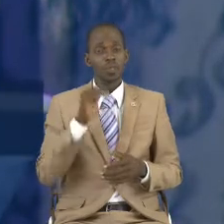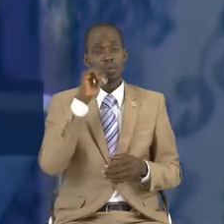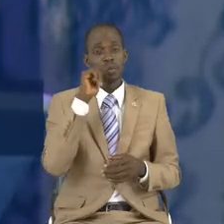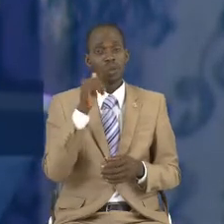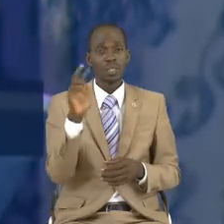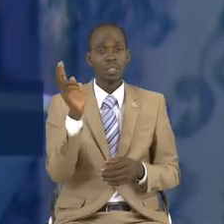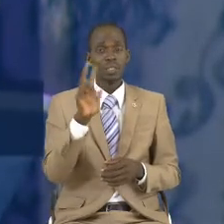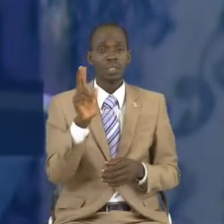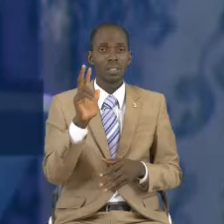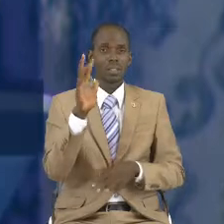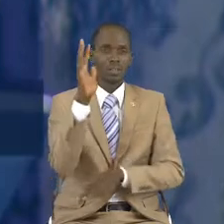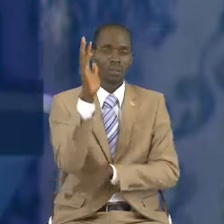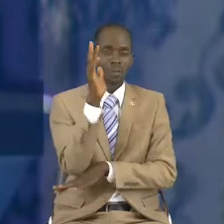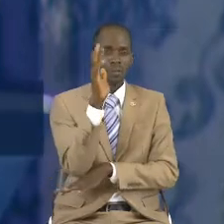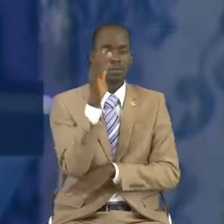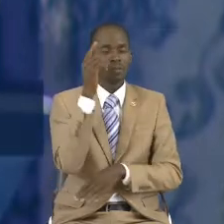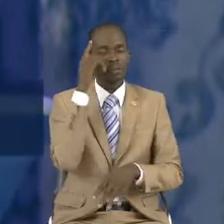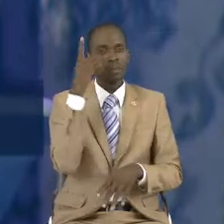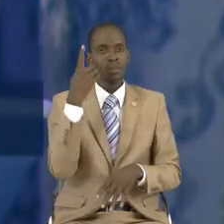them there